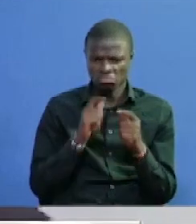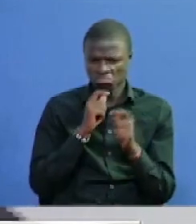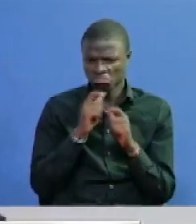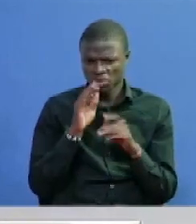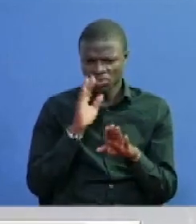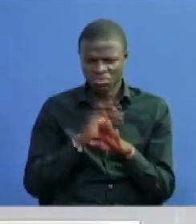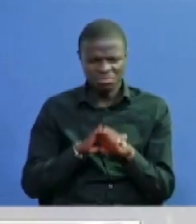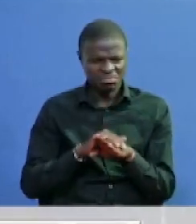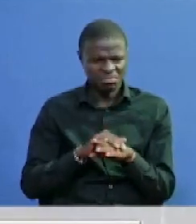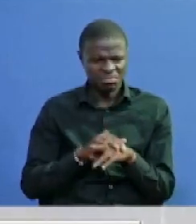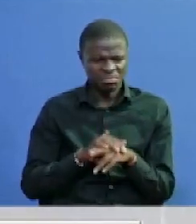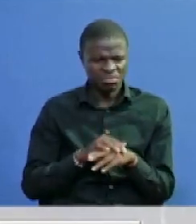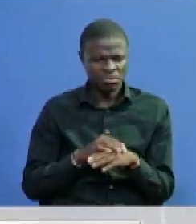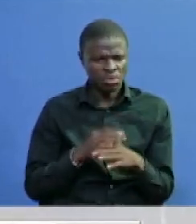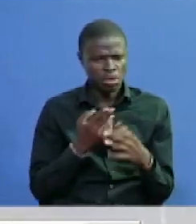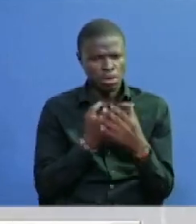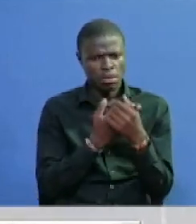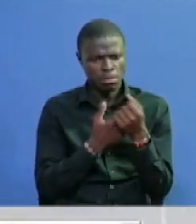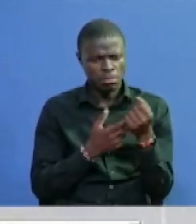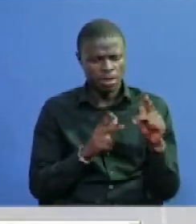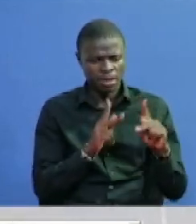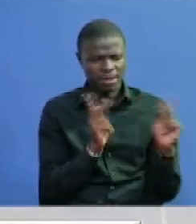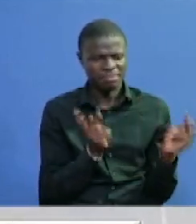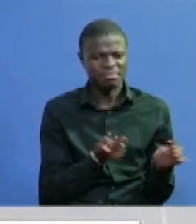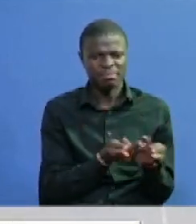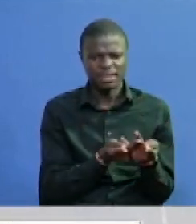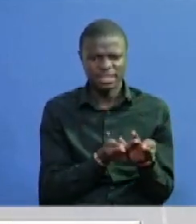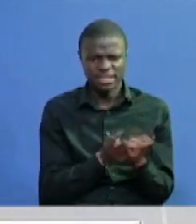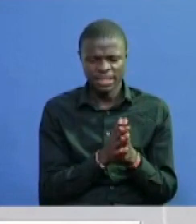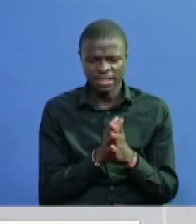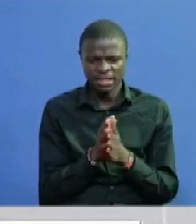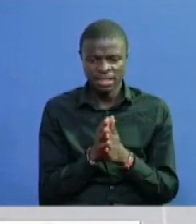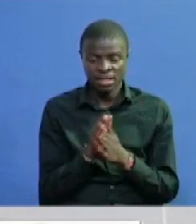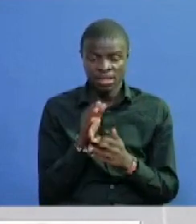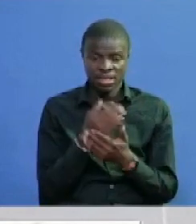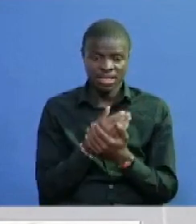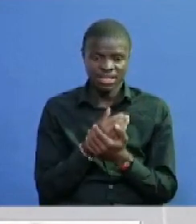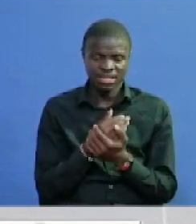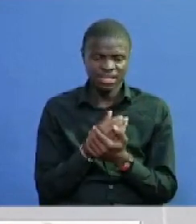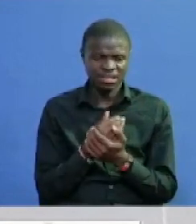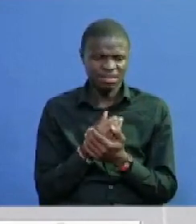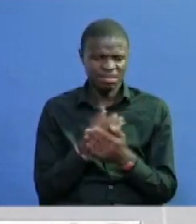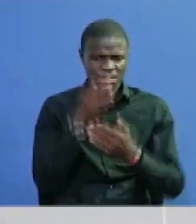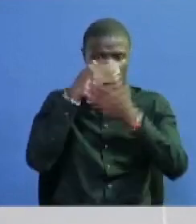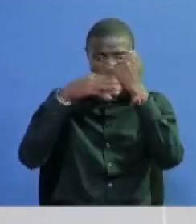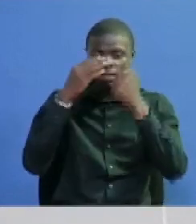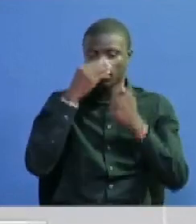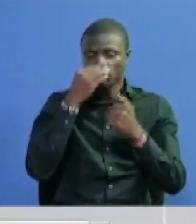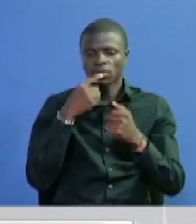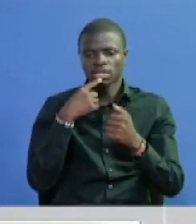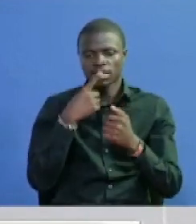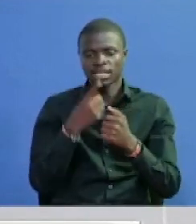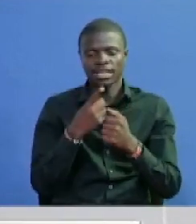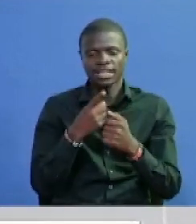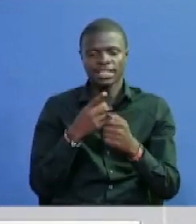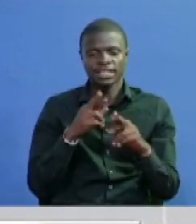on Sunday, April 2nd, President William RUTO declared that he was ready to hold dialogue with the opposition chief, that